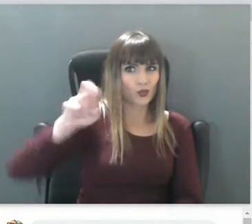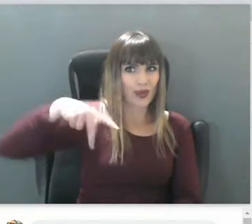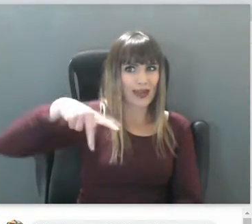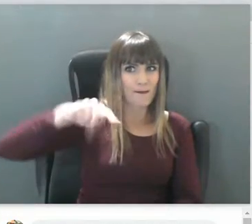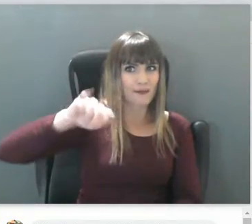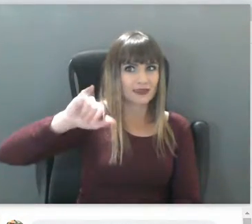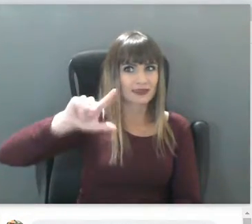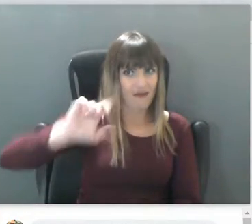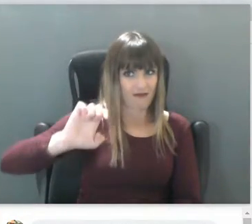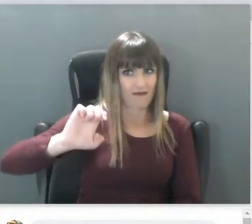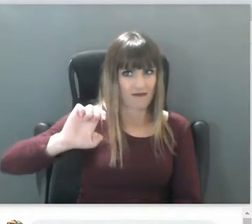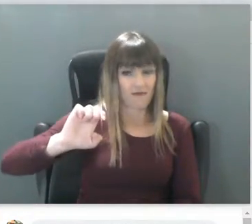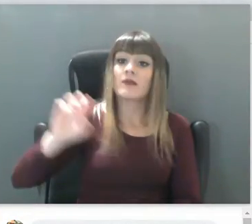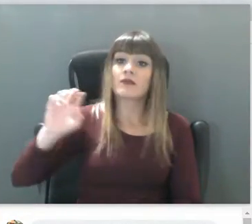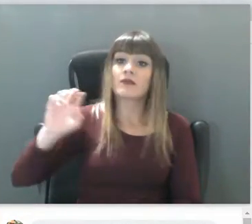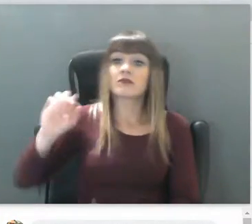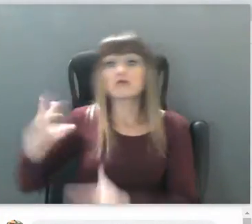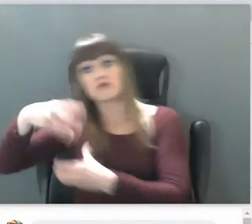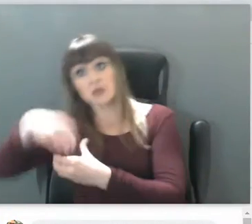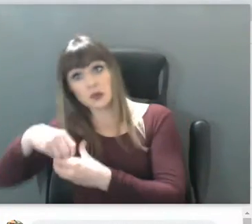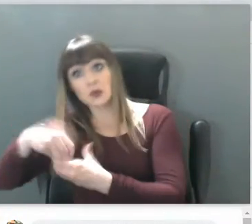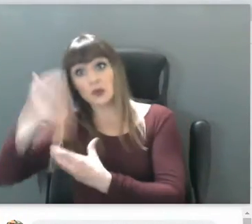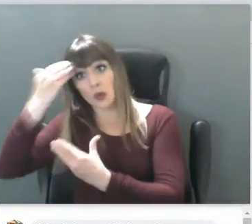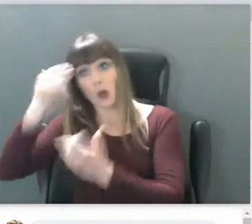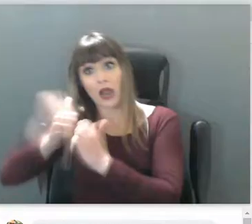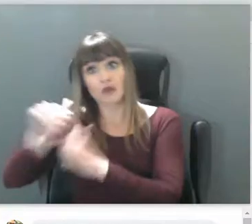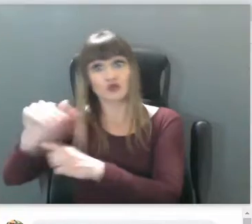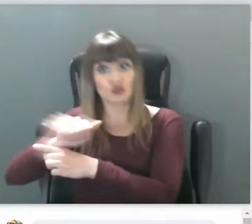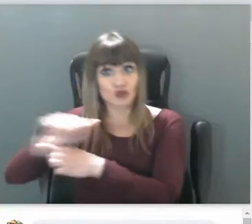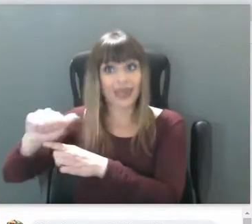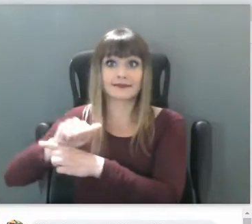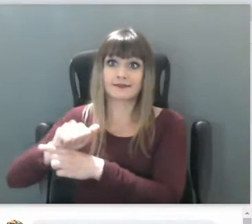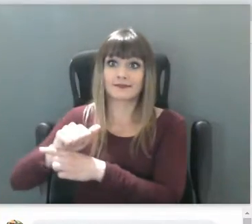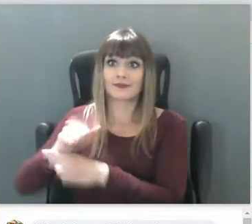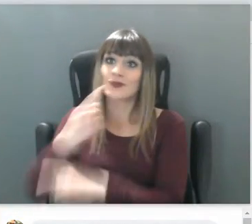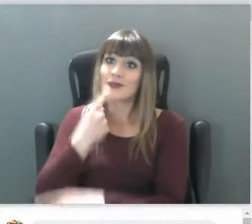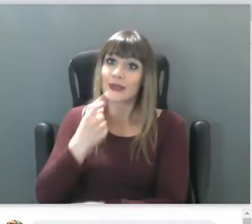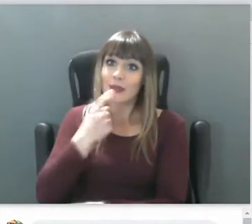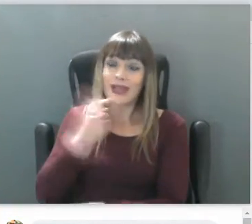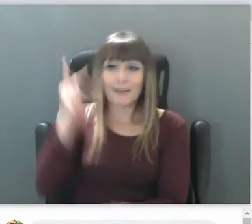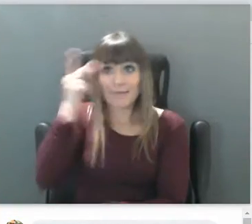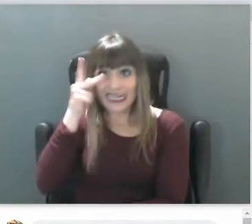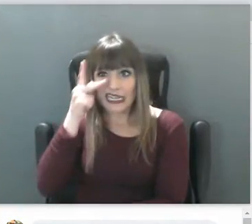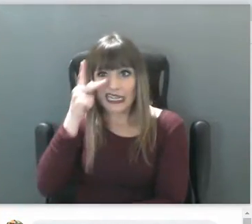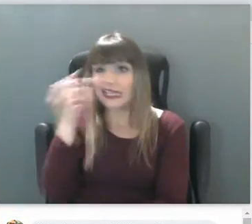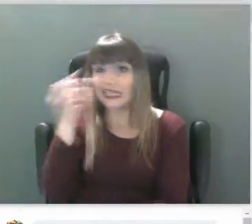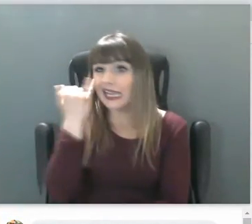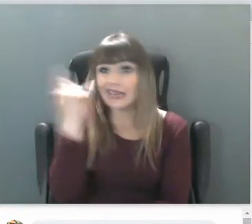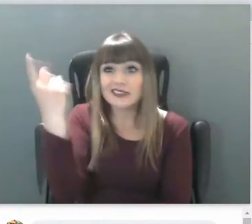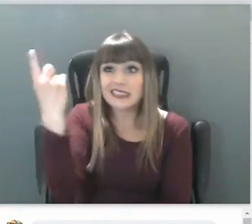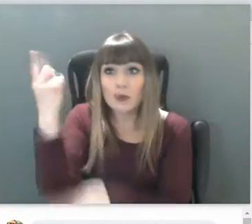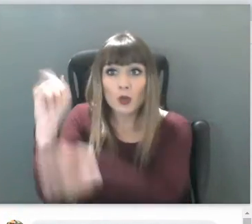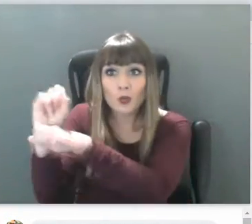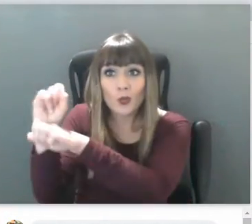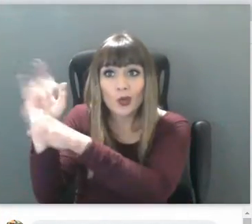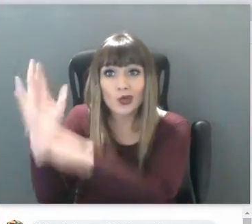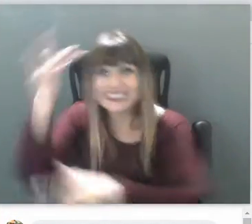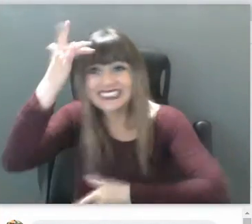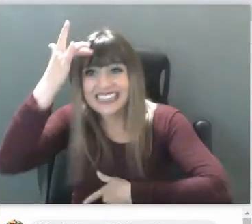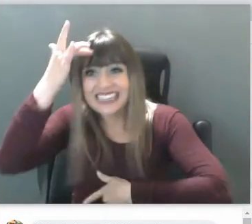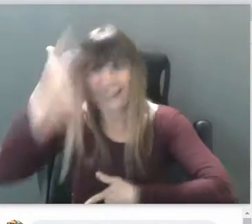anybody's sick or is on vacation, I'm able to help out as well. Sure. Are we done? Do you want to do one more? Are we done? You want to do one